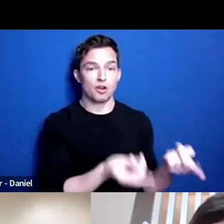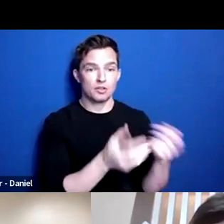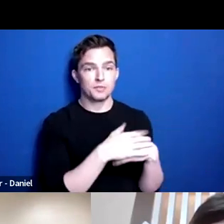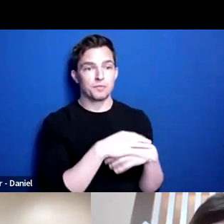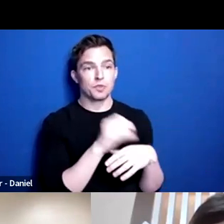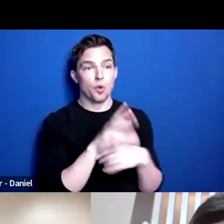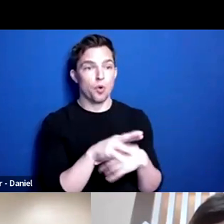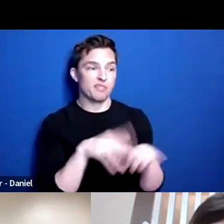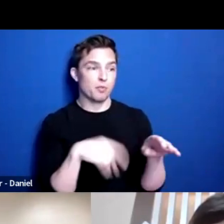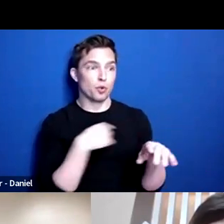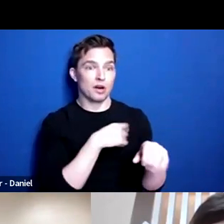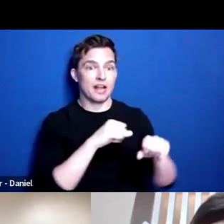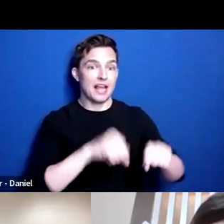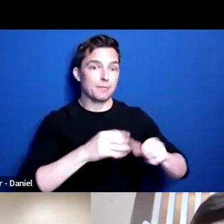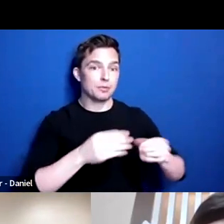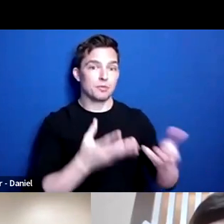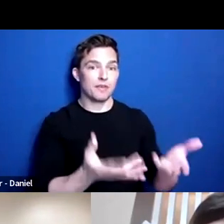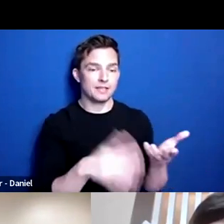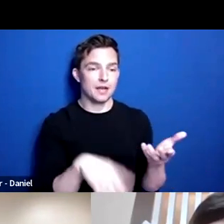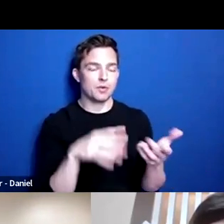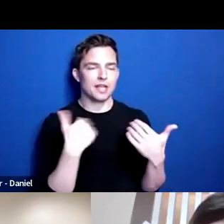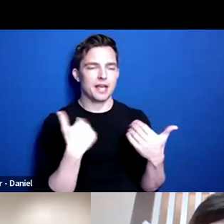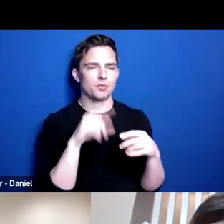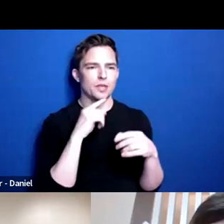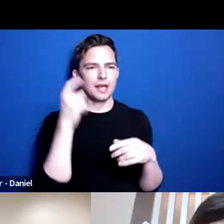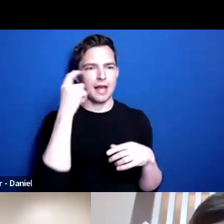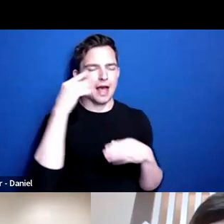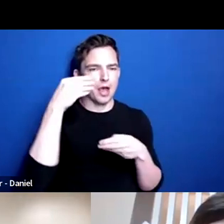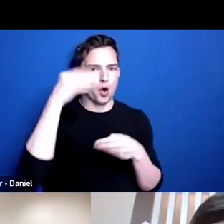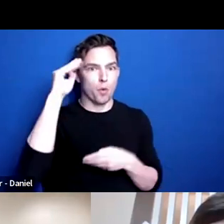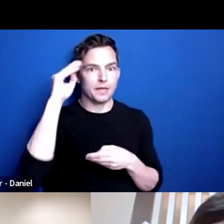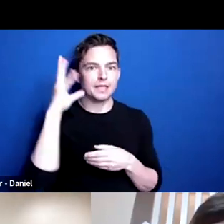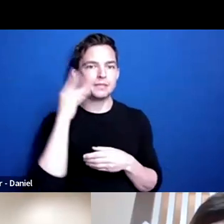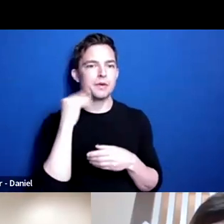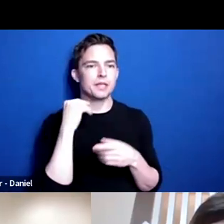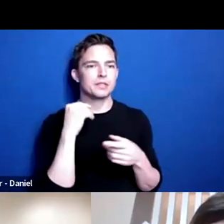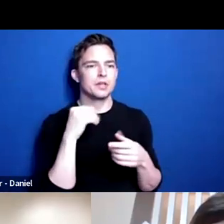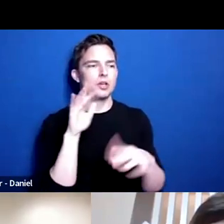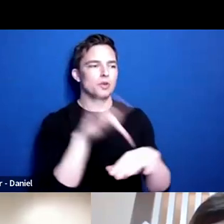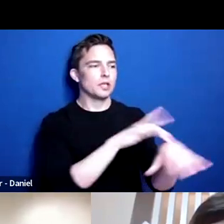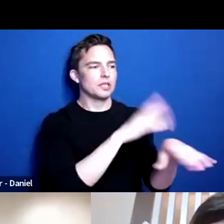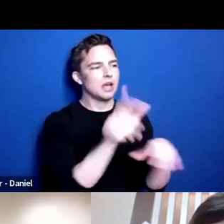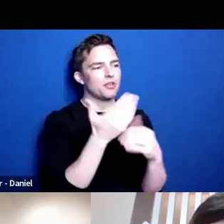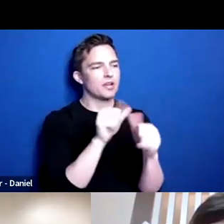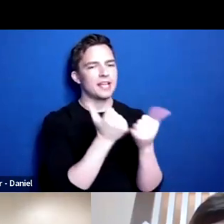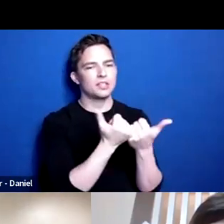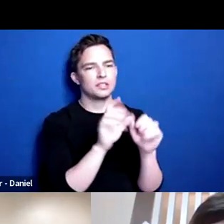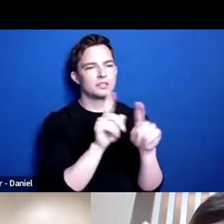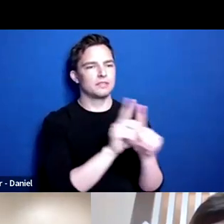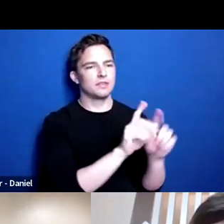to provide. So that was a really eye-opening experience that had us reaching out to other agencies and organizations that were